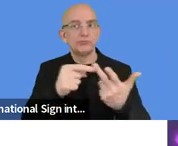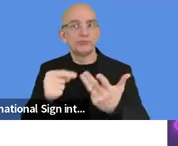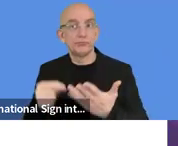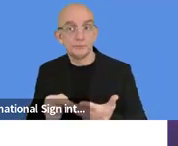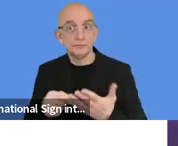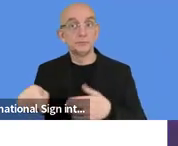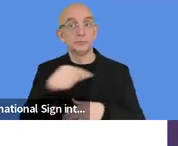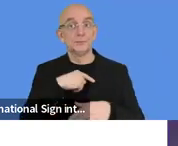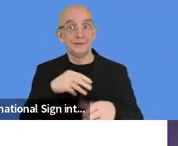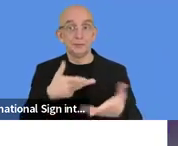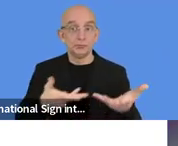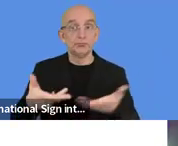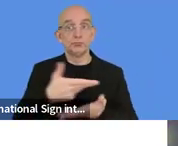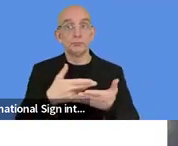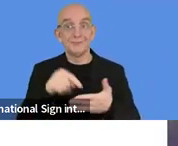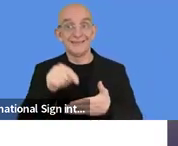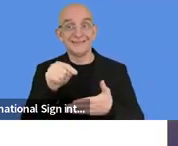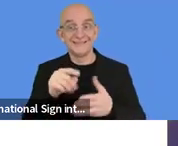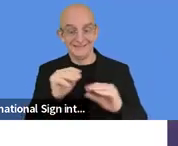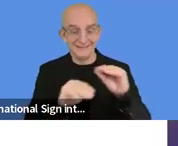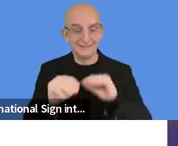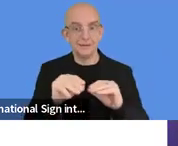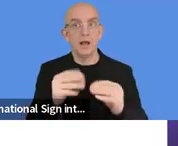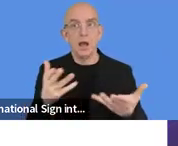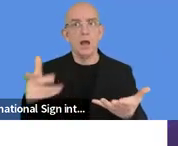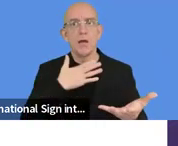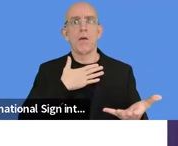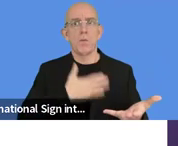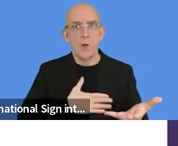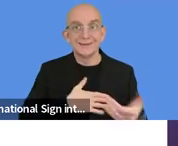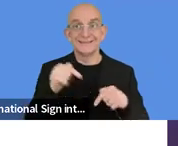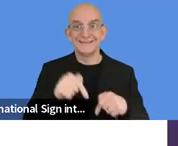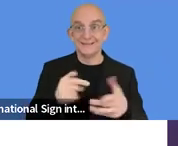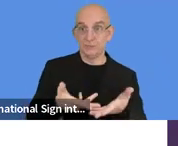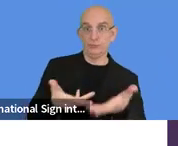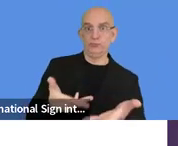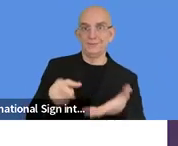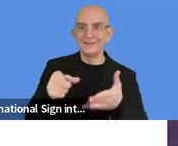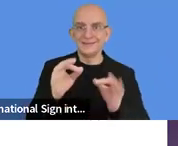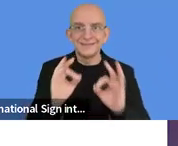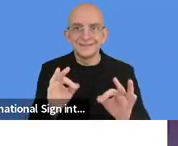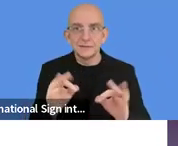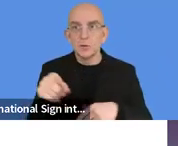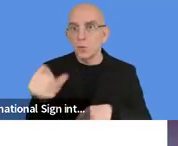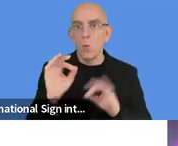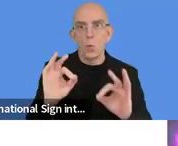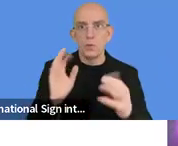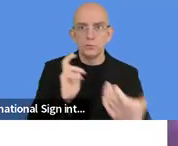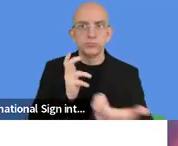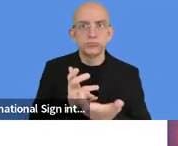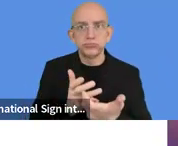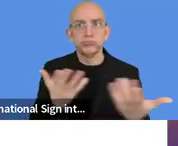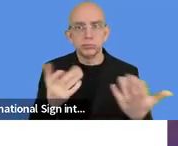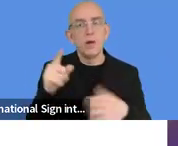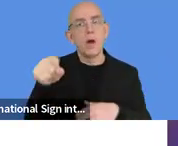going to demand that we do that, do exactly that. And that's a really, really good thing. And I think a lot of us understand that engagement